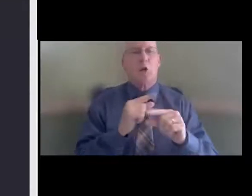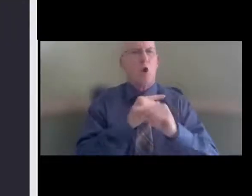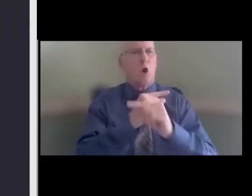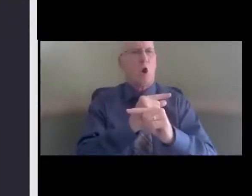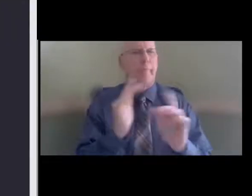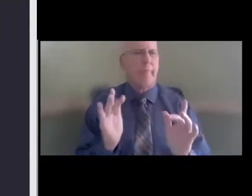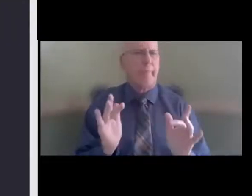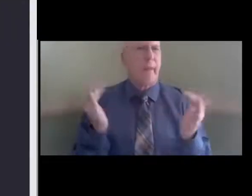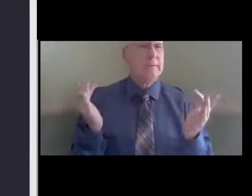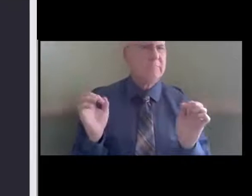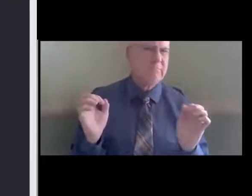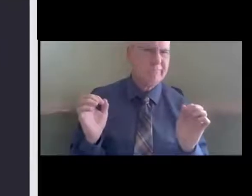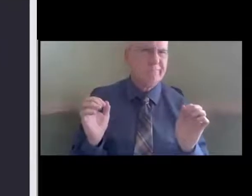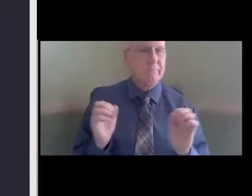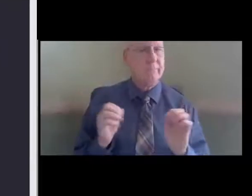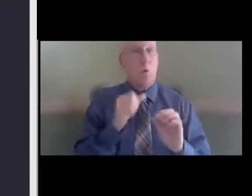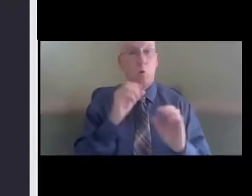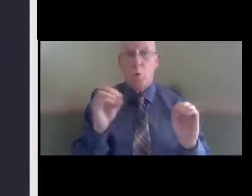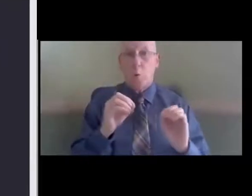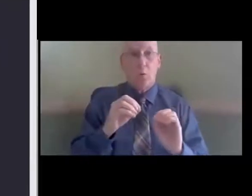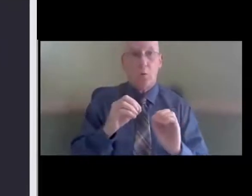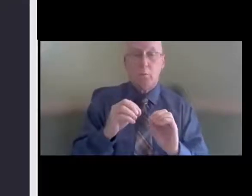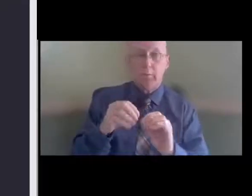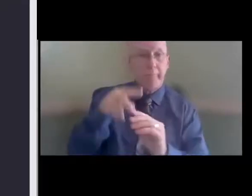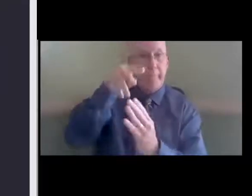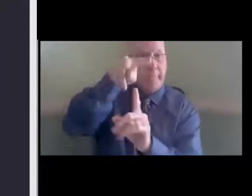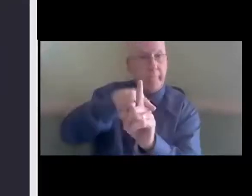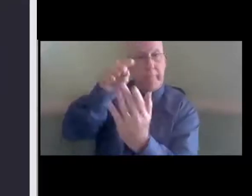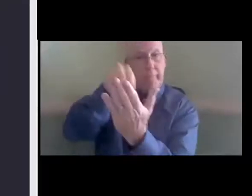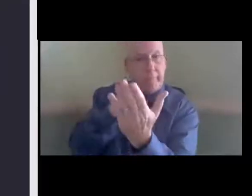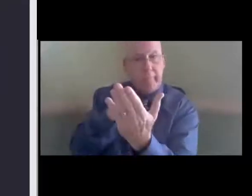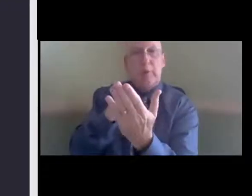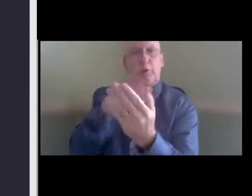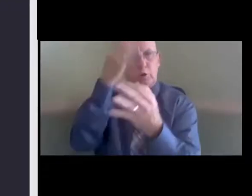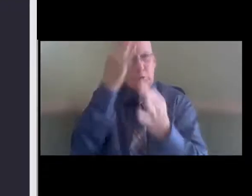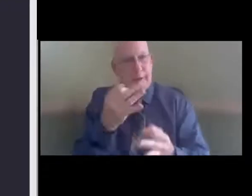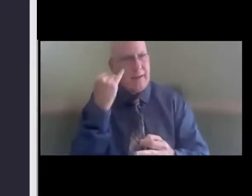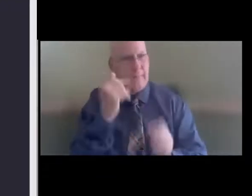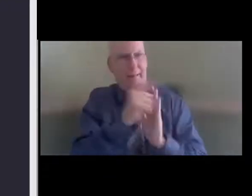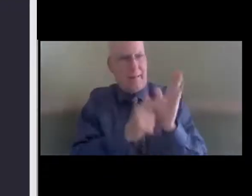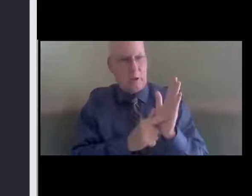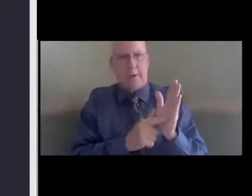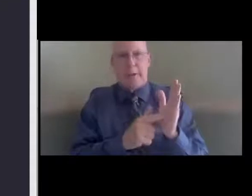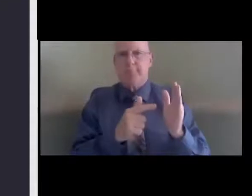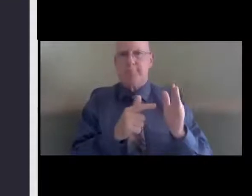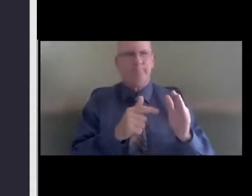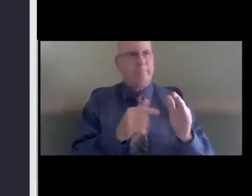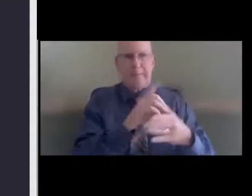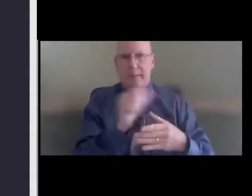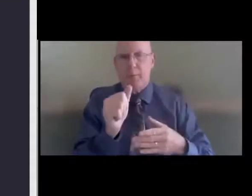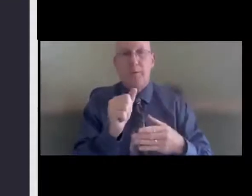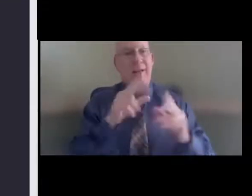light. There is no petition to determine that the person is legally incapacitated. So we skip the